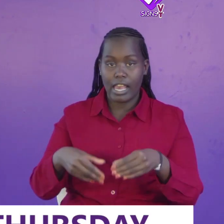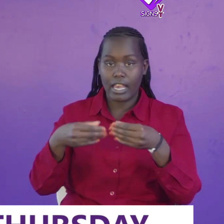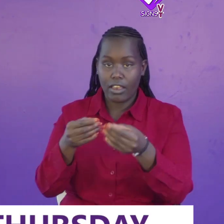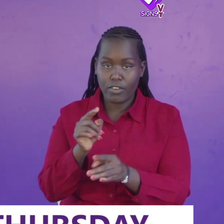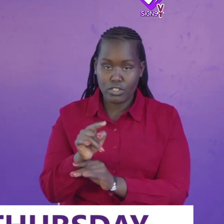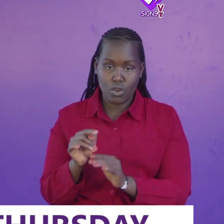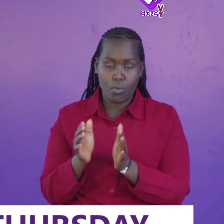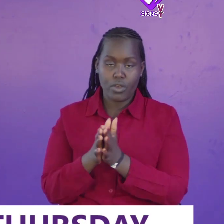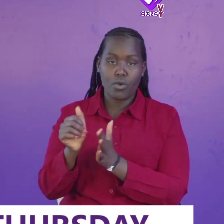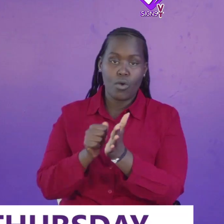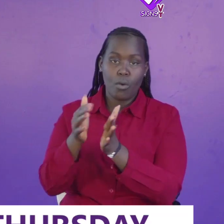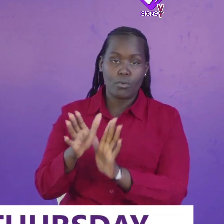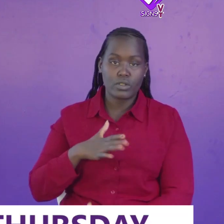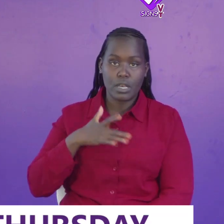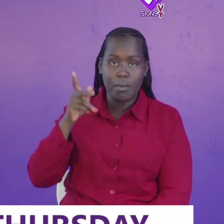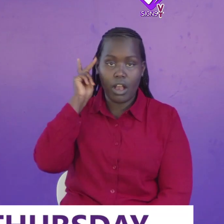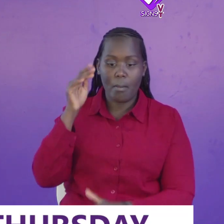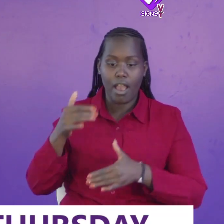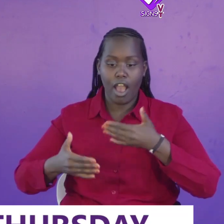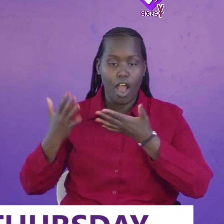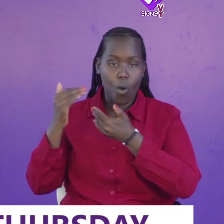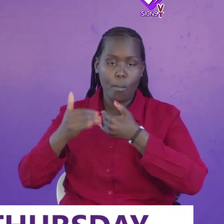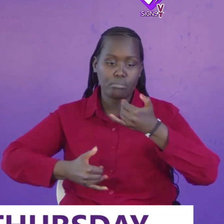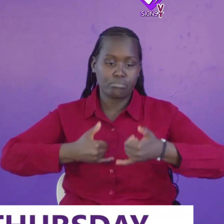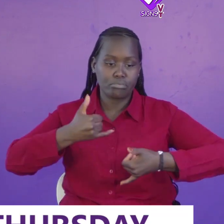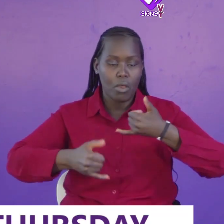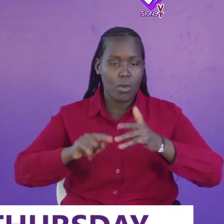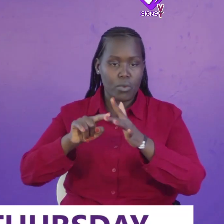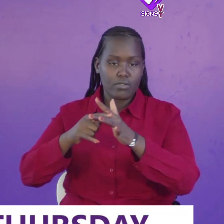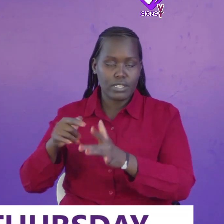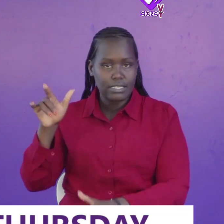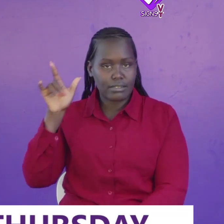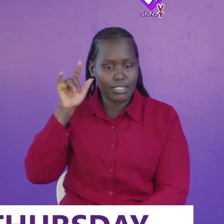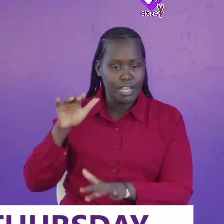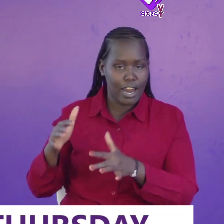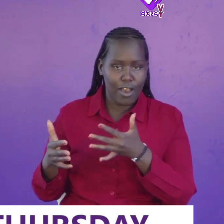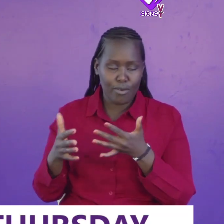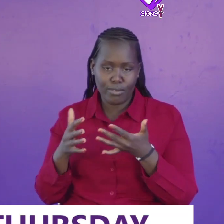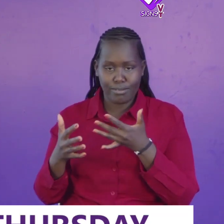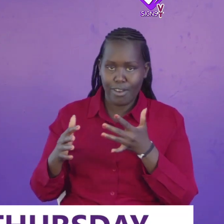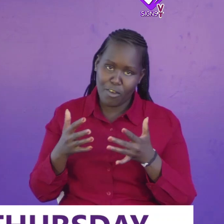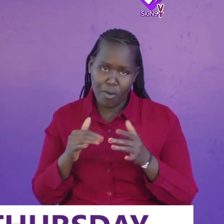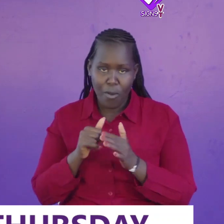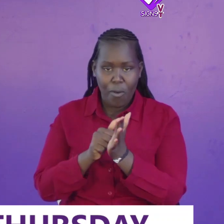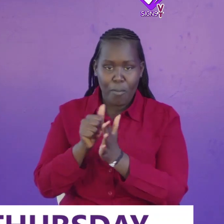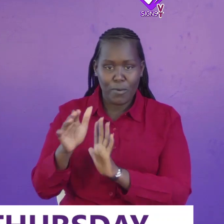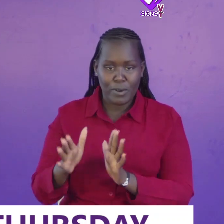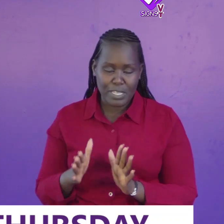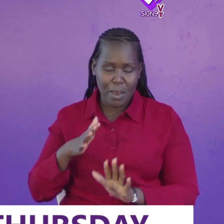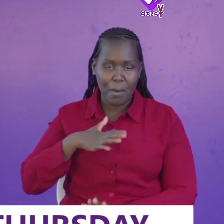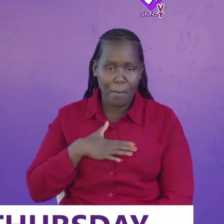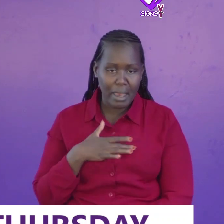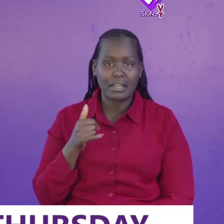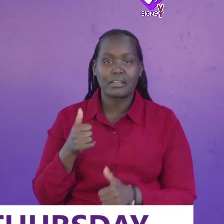my producer Kamau. I hope mtajibamba na I hope ya mshaanza kuzisikiza vile zina DJ producer wangu anakuanga